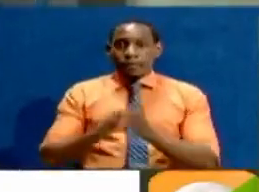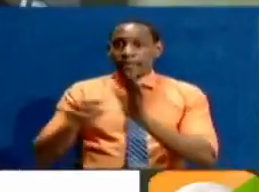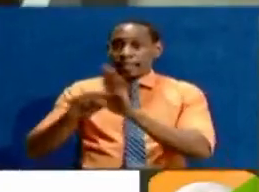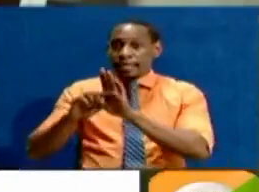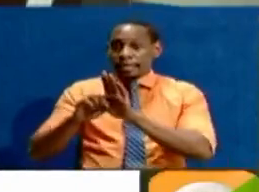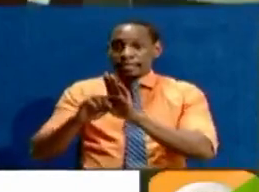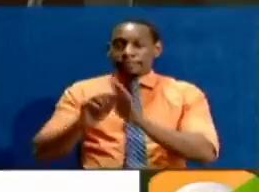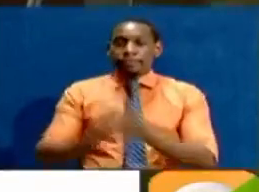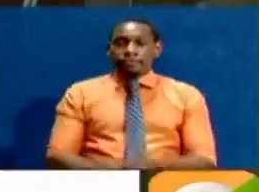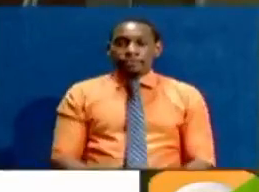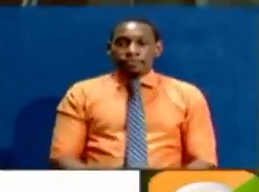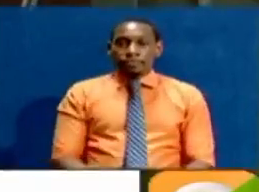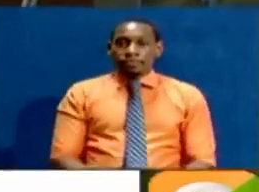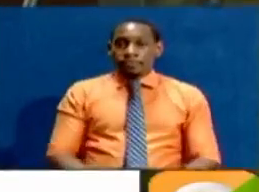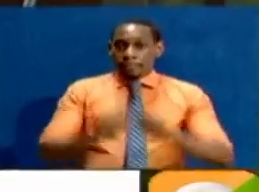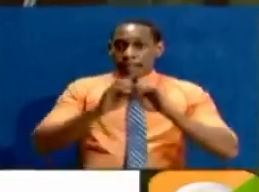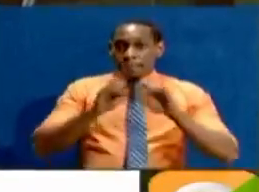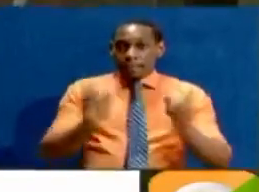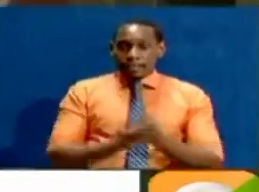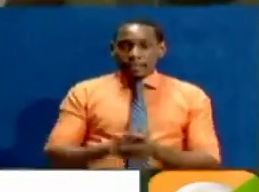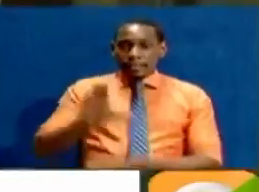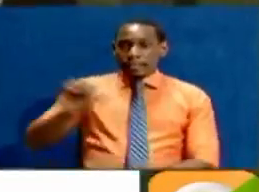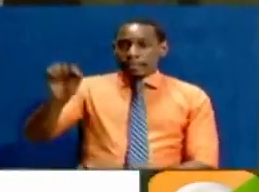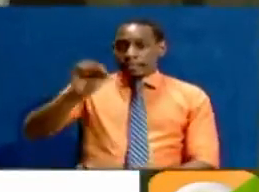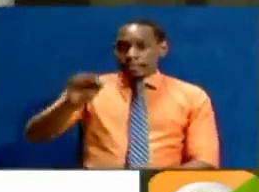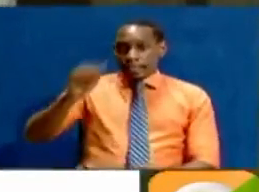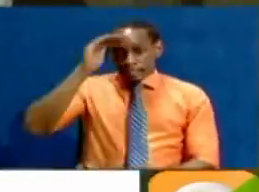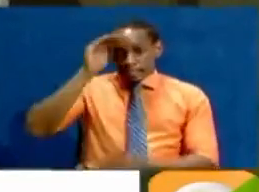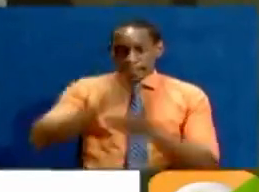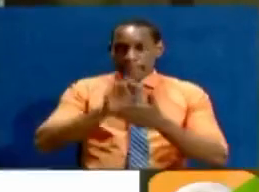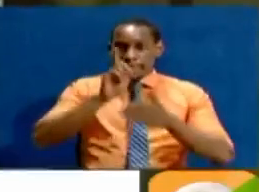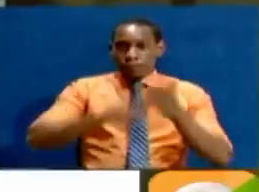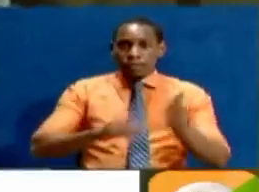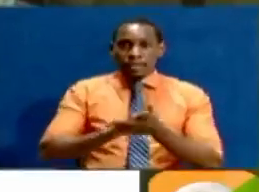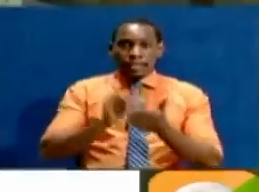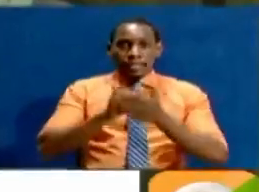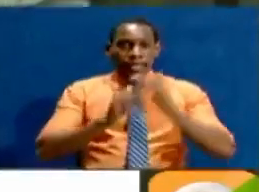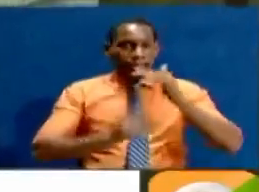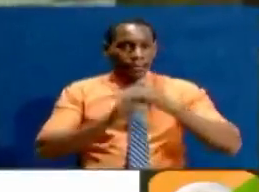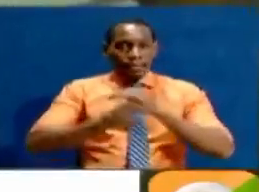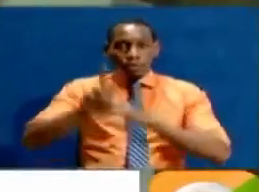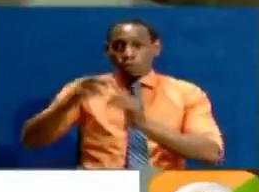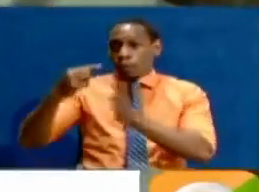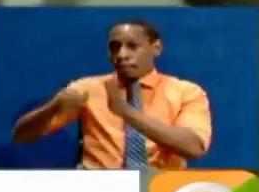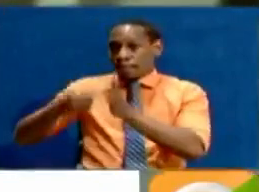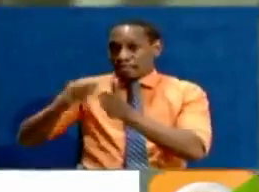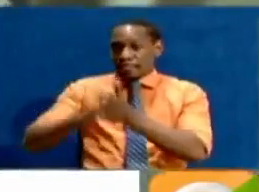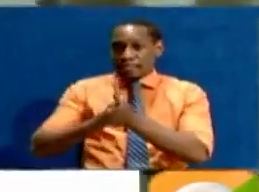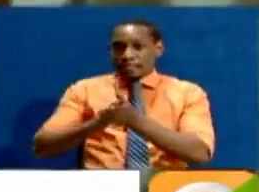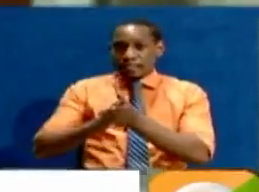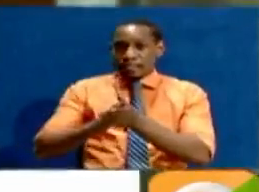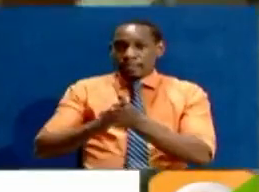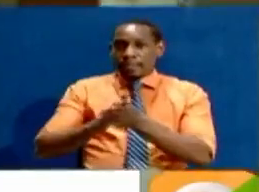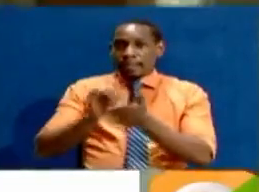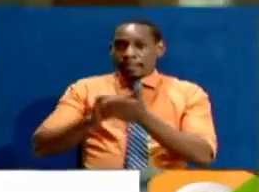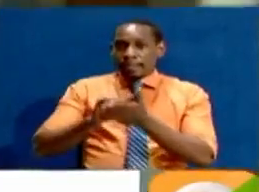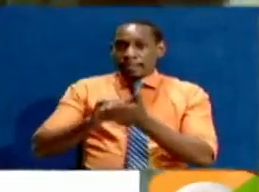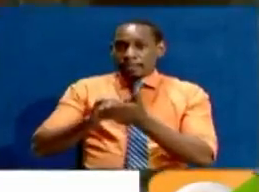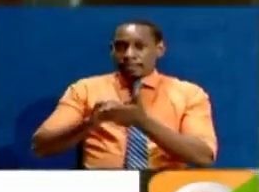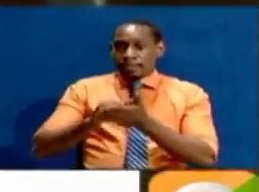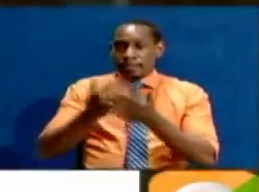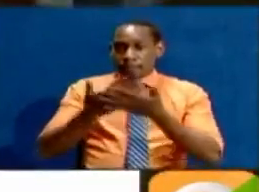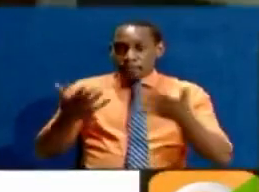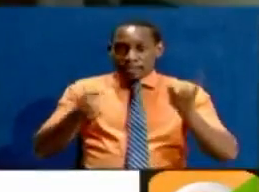cons. However, the Cabinet Secretary believes that at least two of the ventilator innovators should see